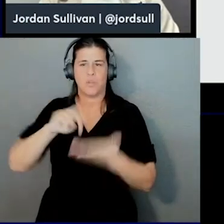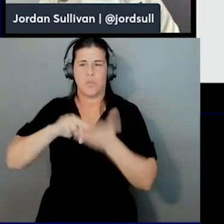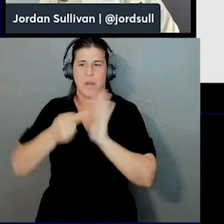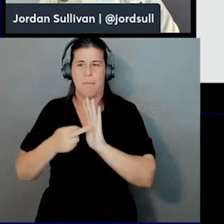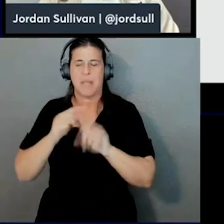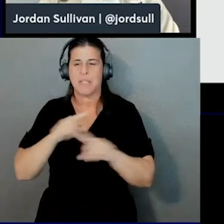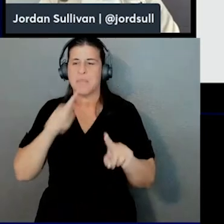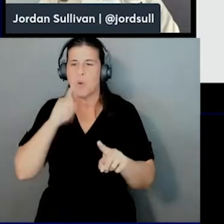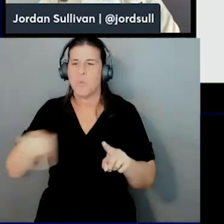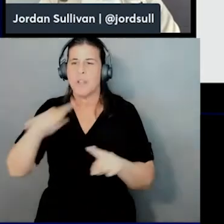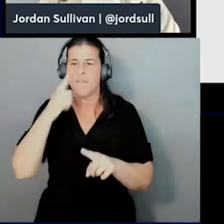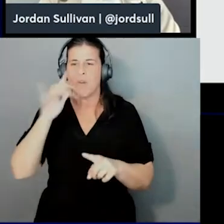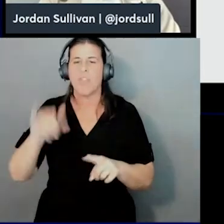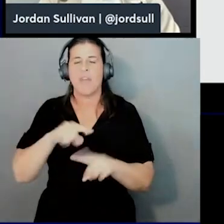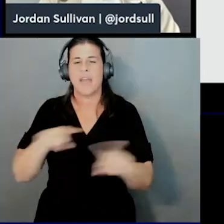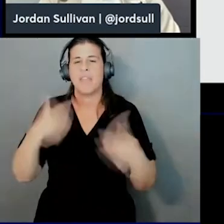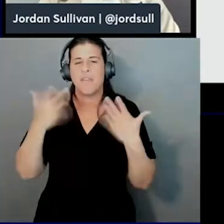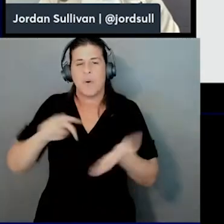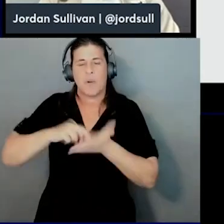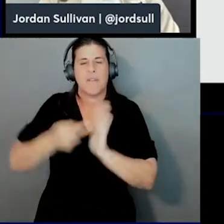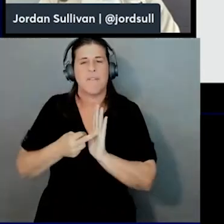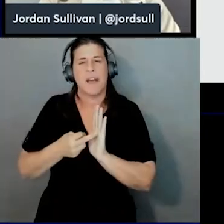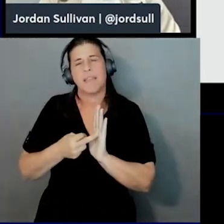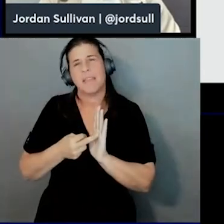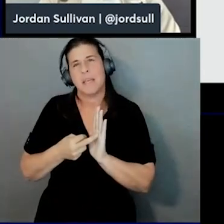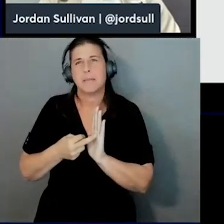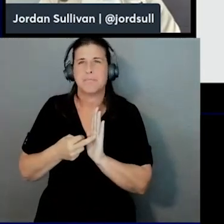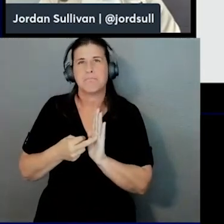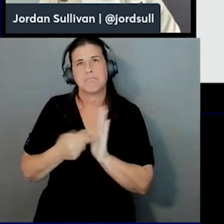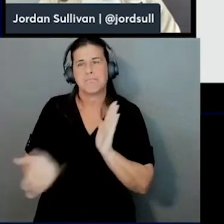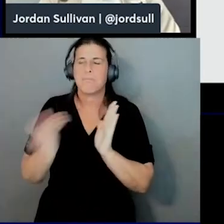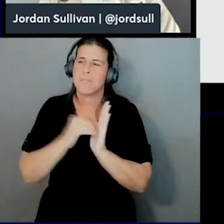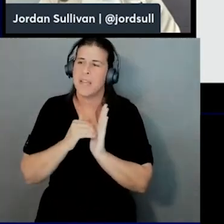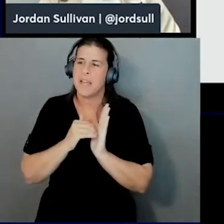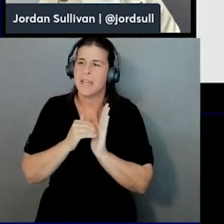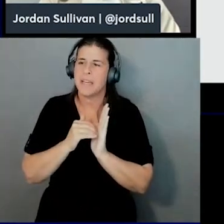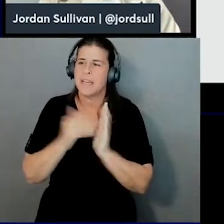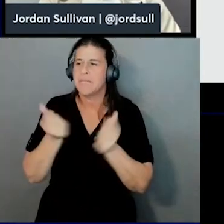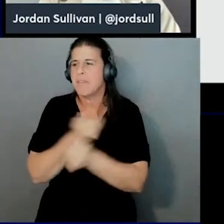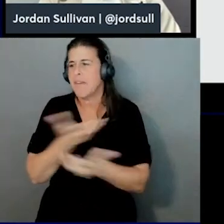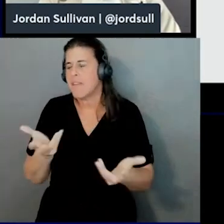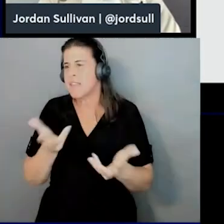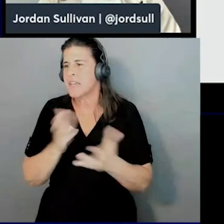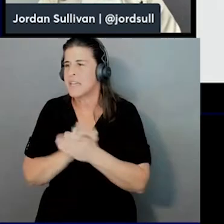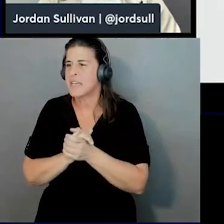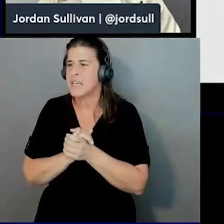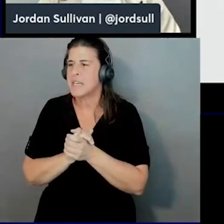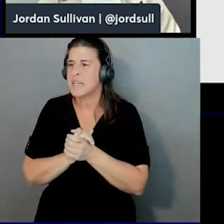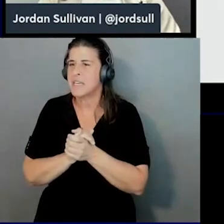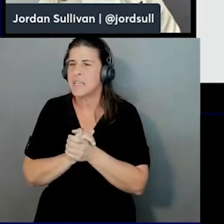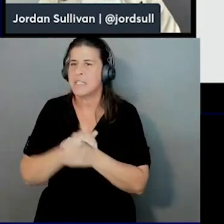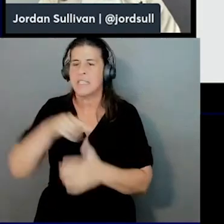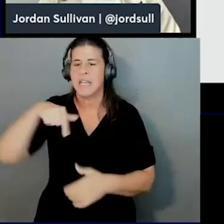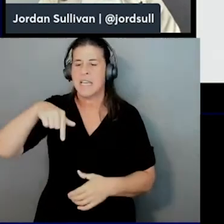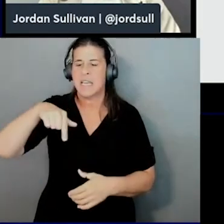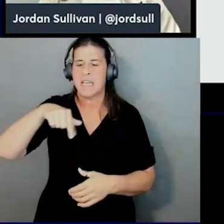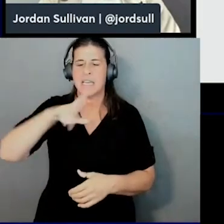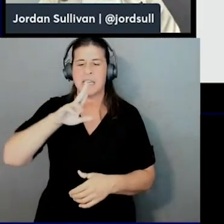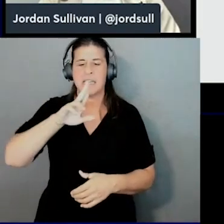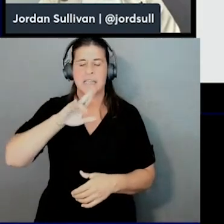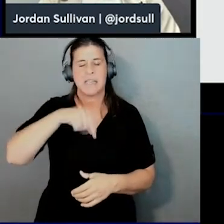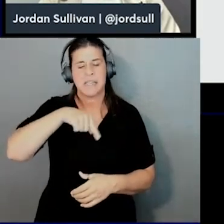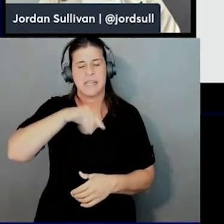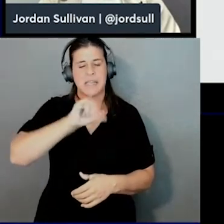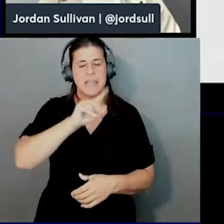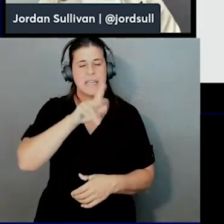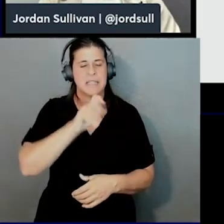basically define the again, this everything is in Qiskit built in. So these polys